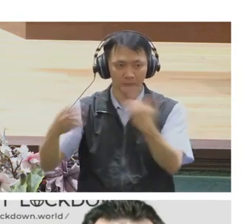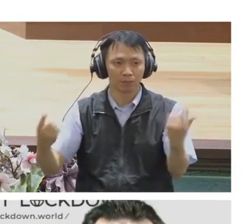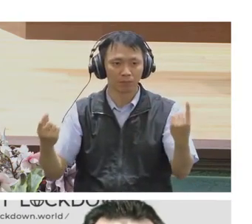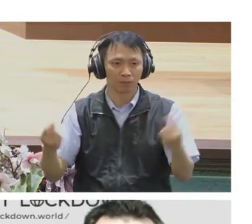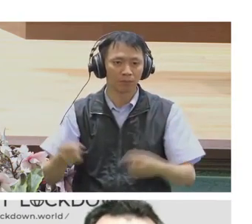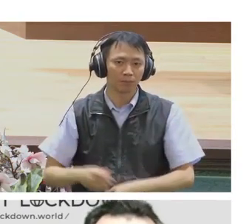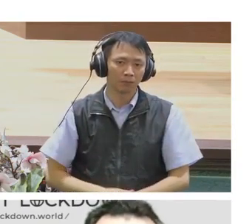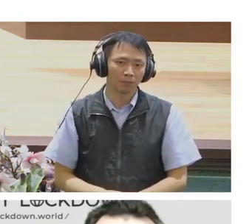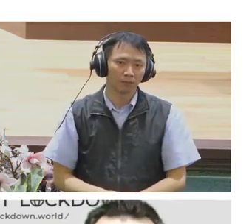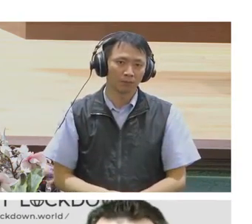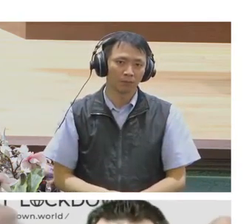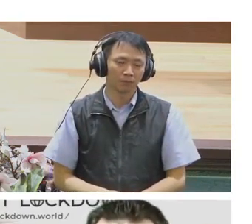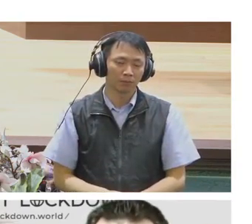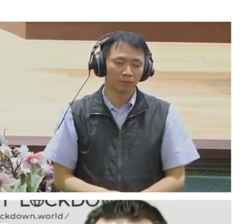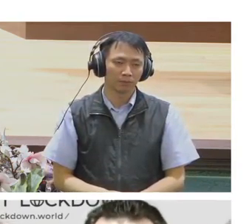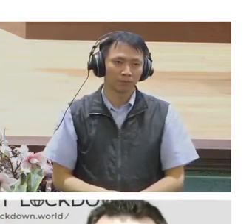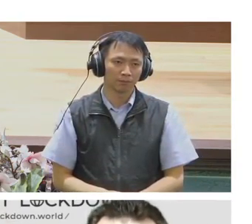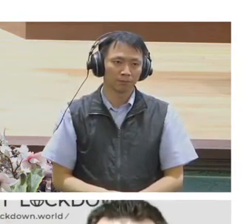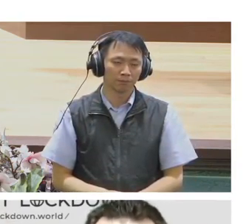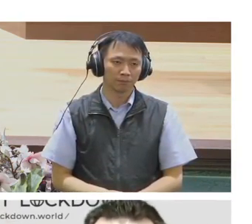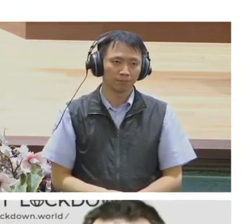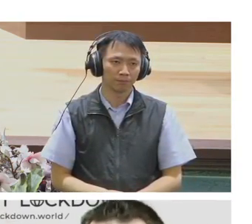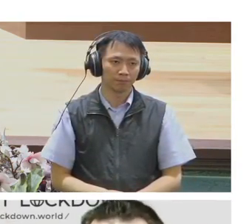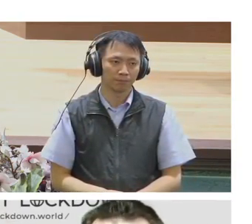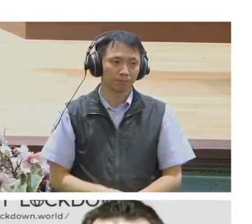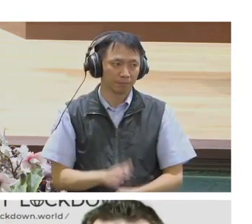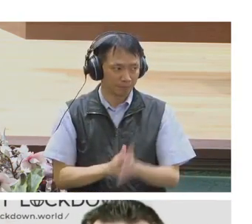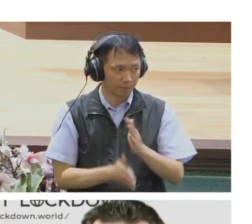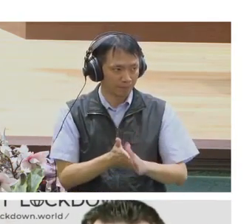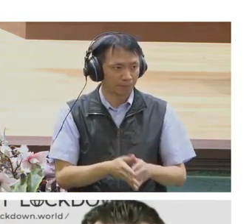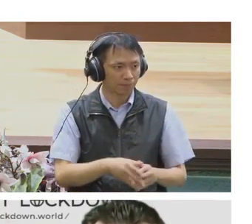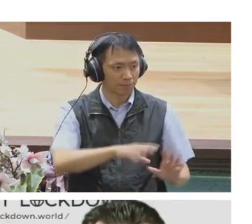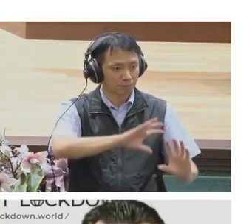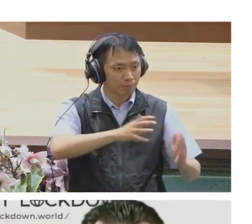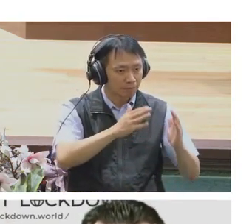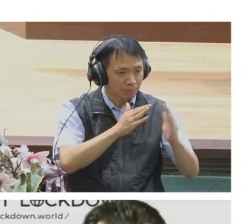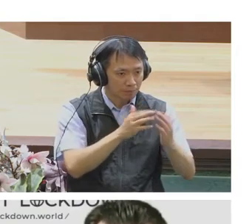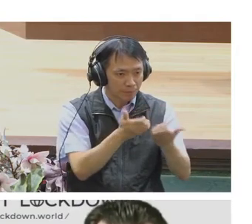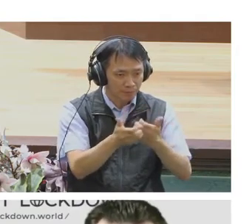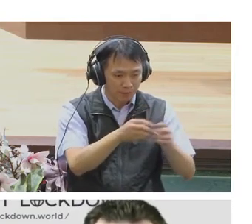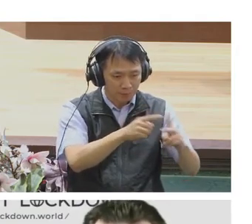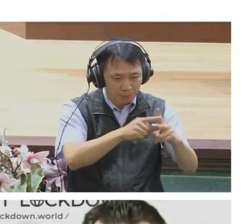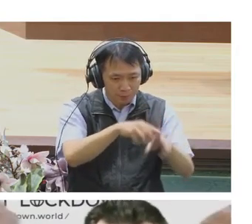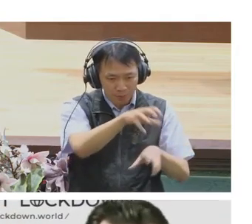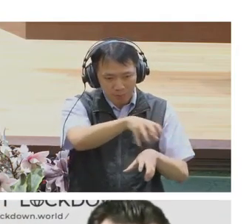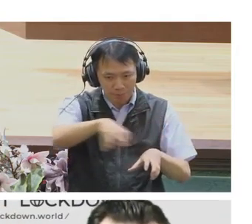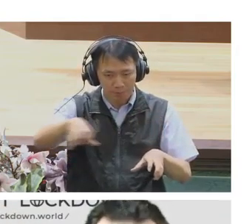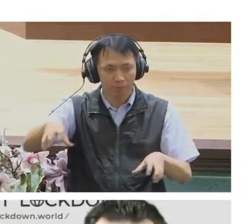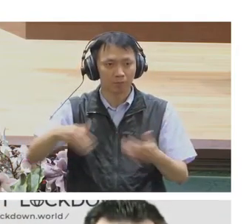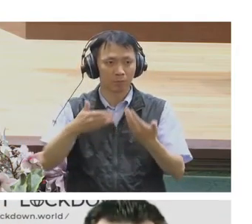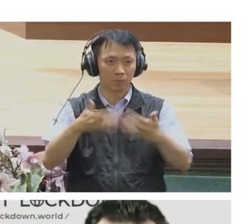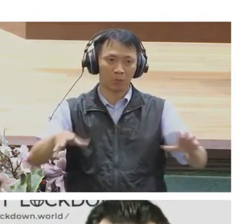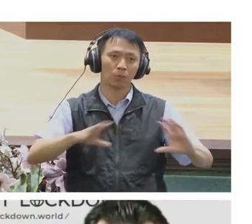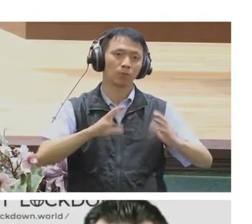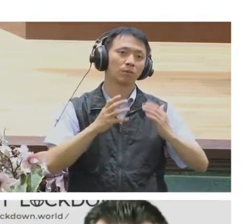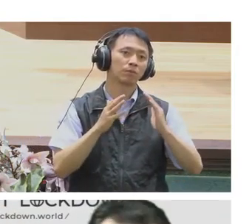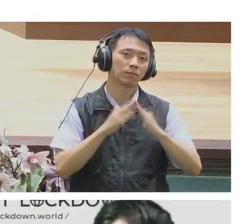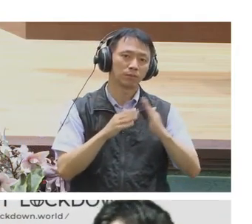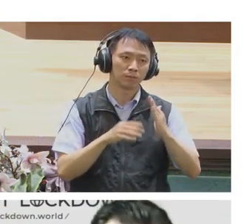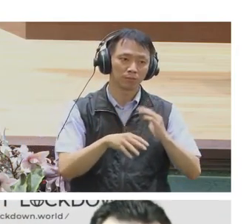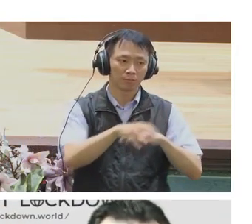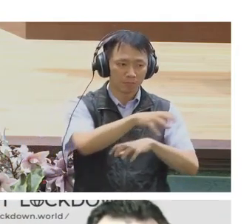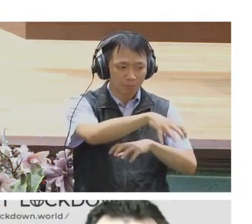enabling subregions. You know, as we know, many countries have different situations across their extension.